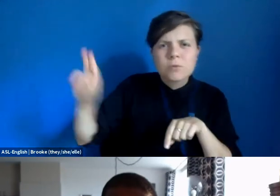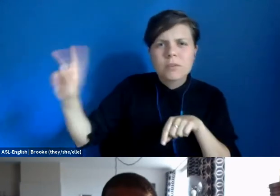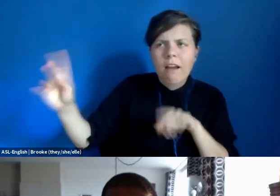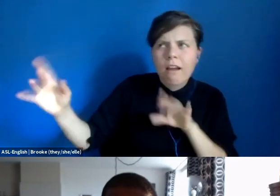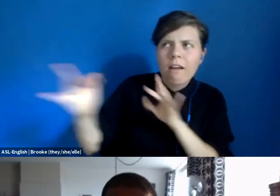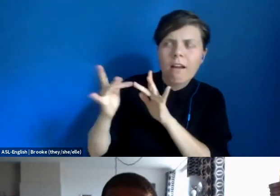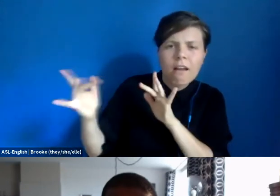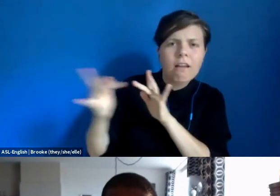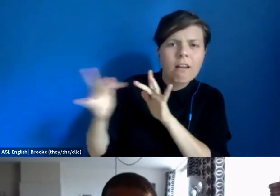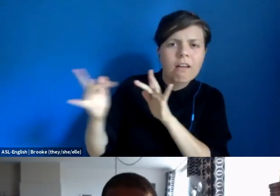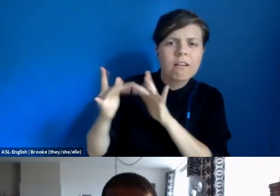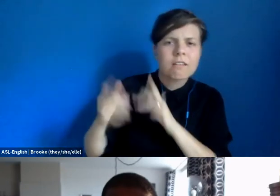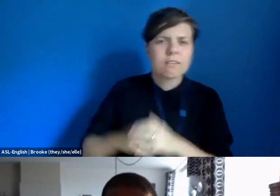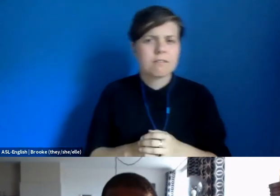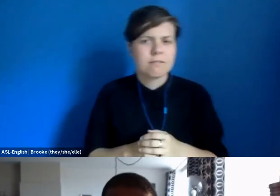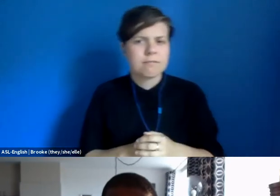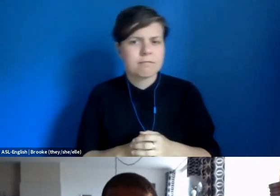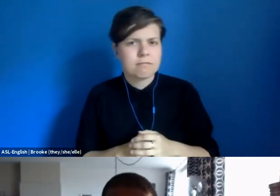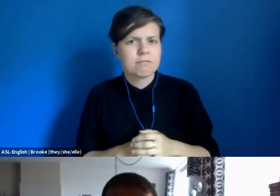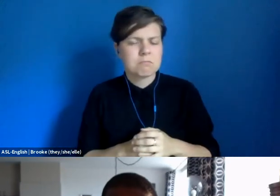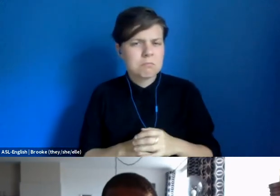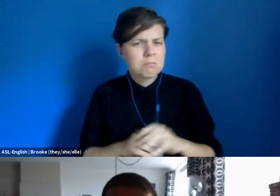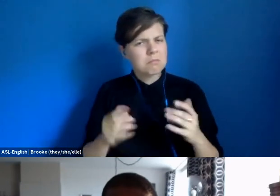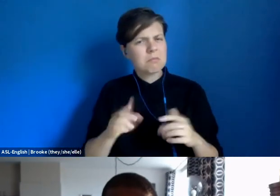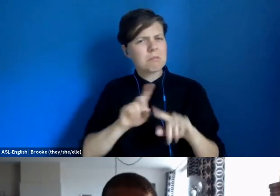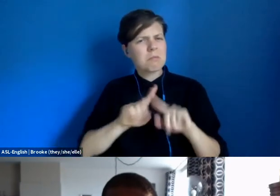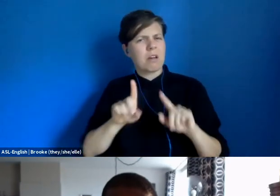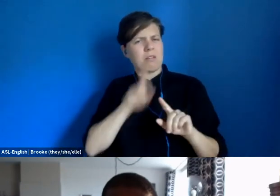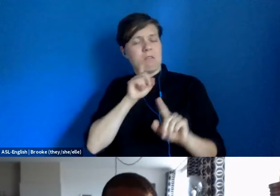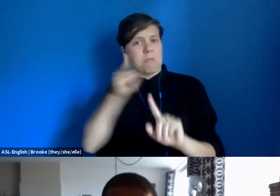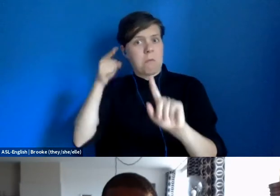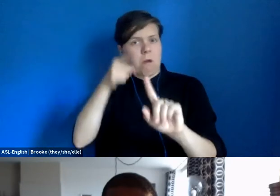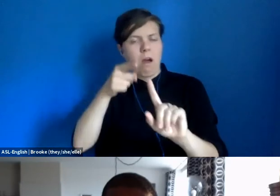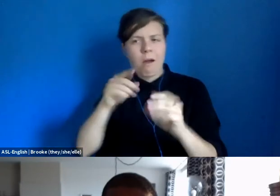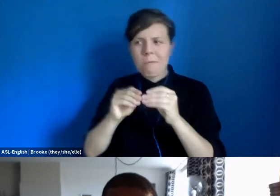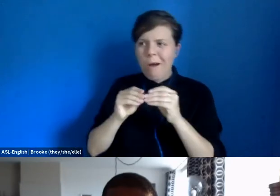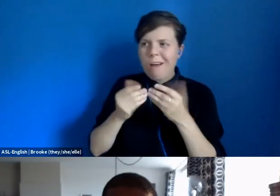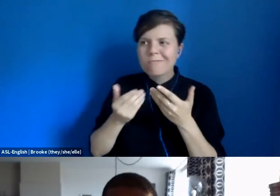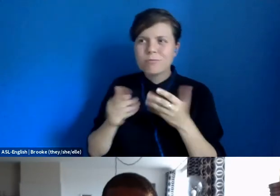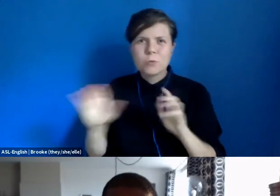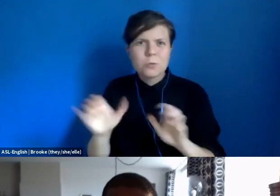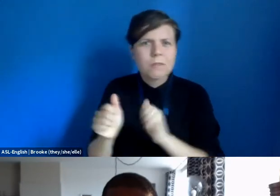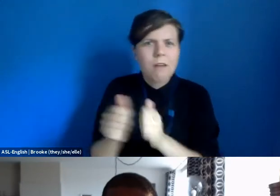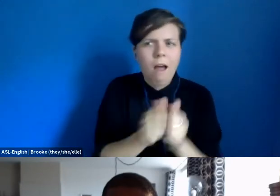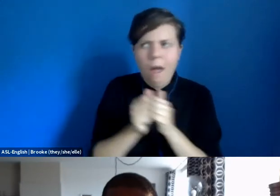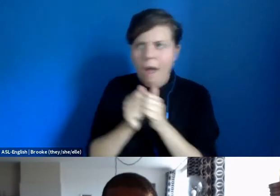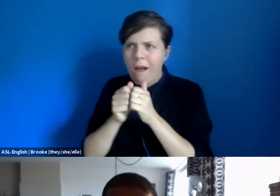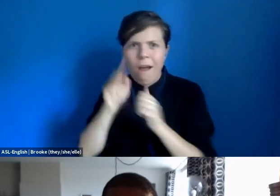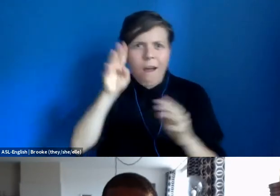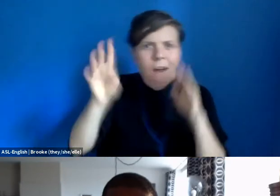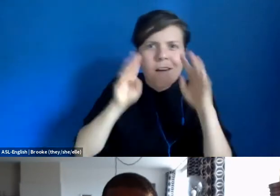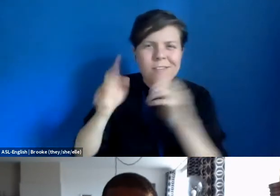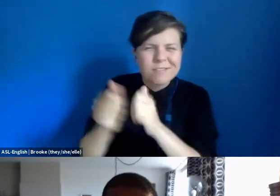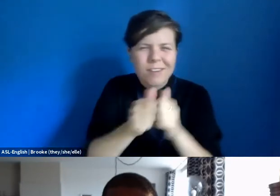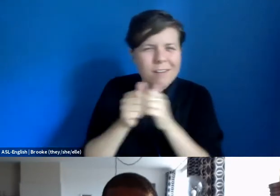And we're all kind of into experimenting and collaborating one way or another. The name Blurring the Boundaries comes from a project that we ran a couple of years